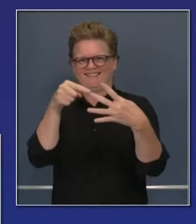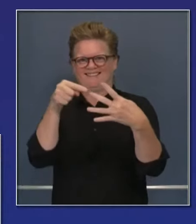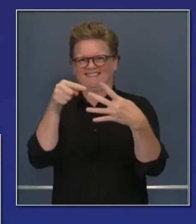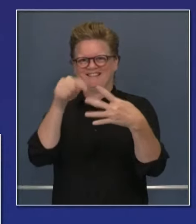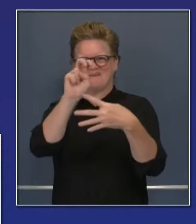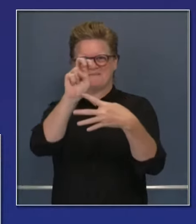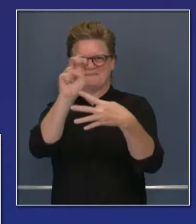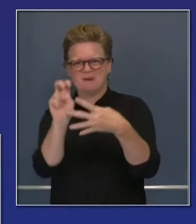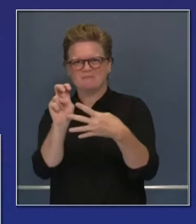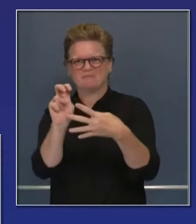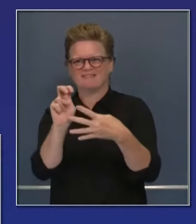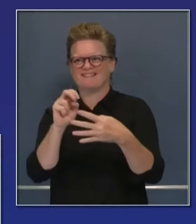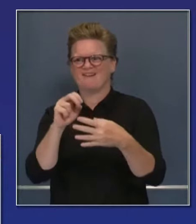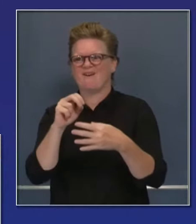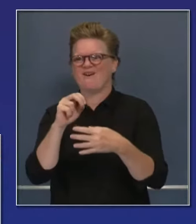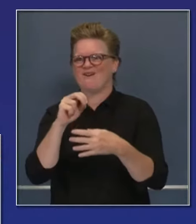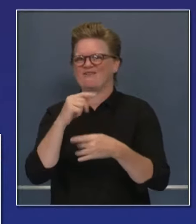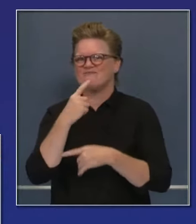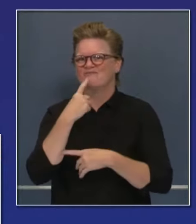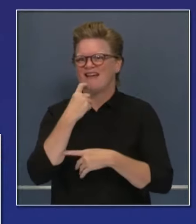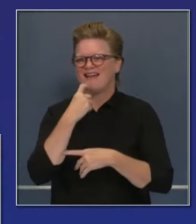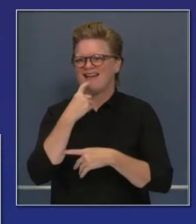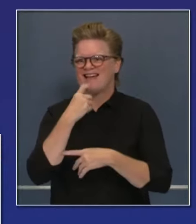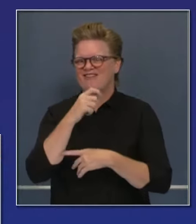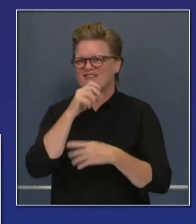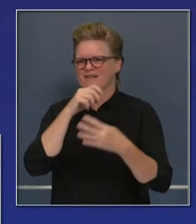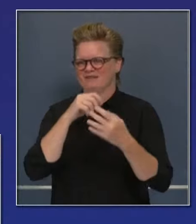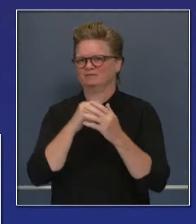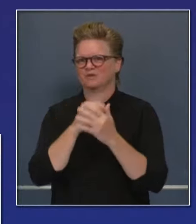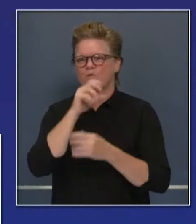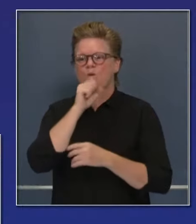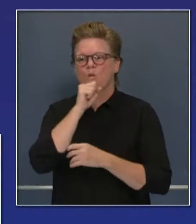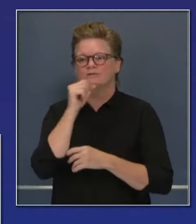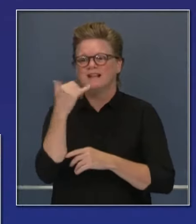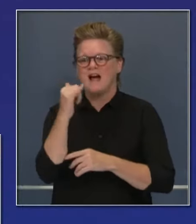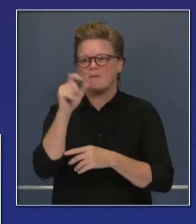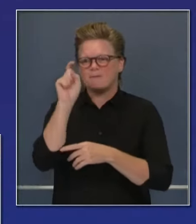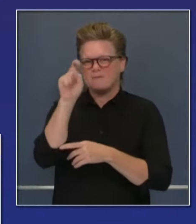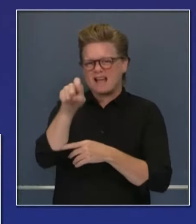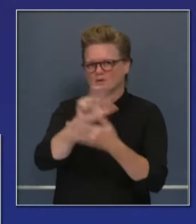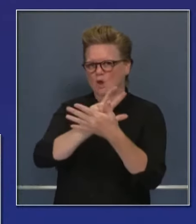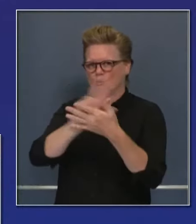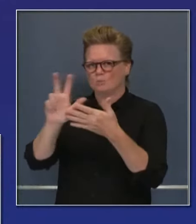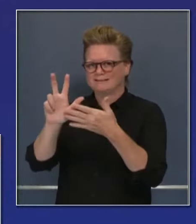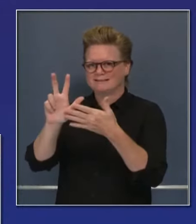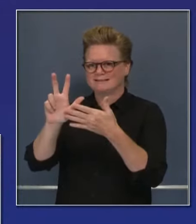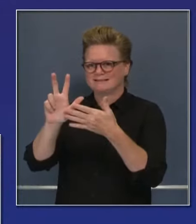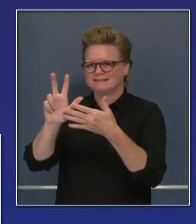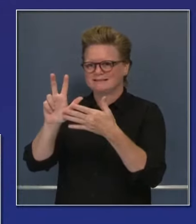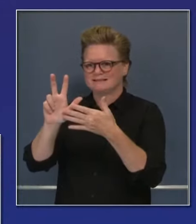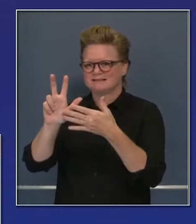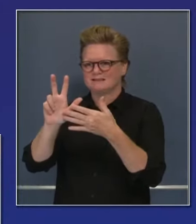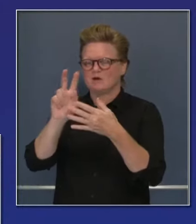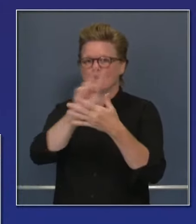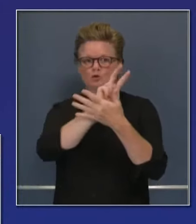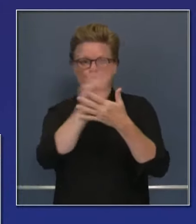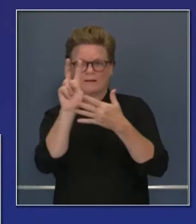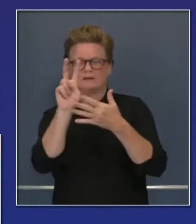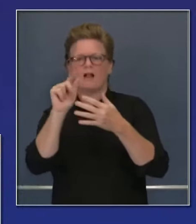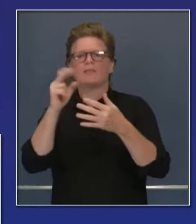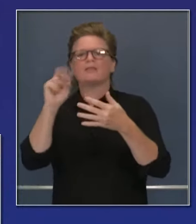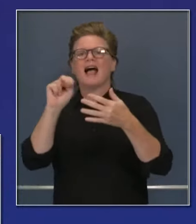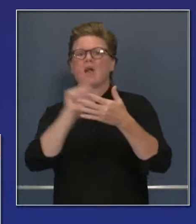requiring counties in red, orange, and yellow to spend at least 3 weeks in each of those tiers. So next